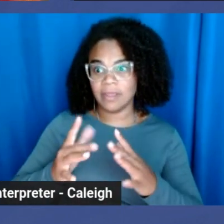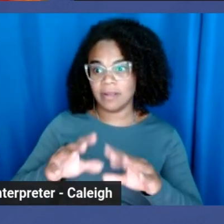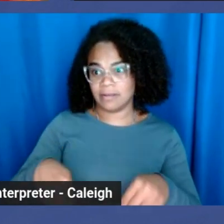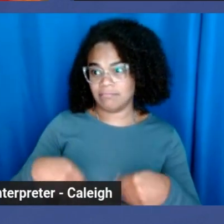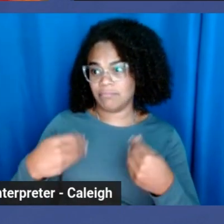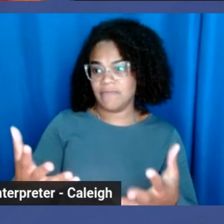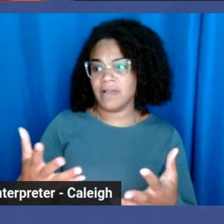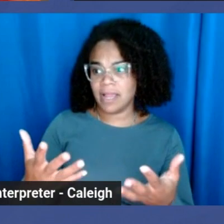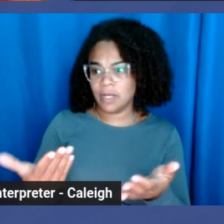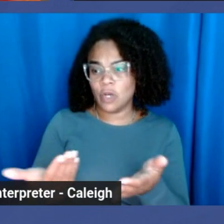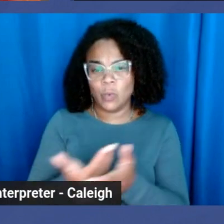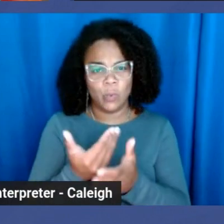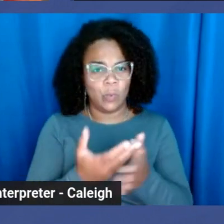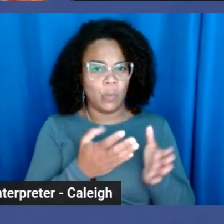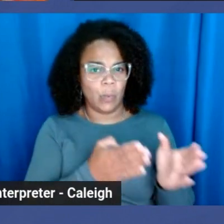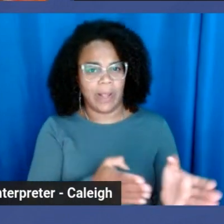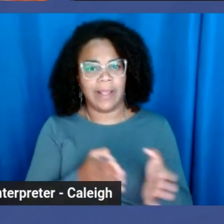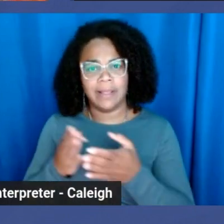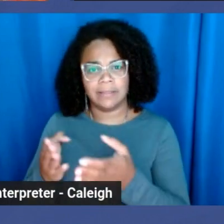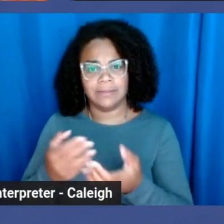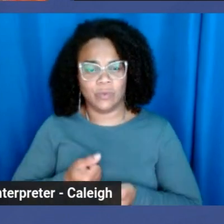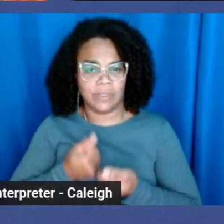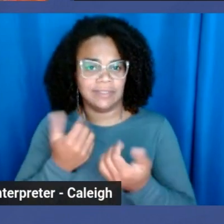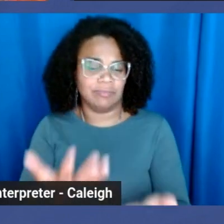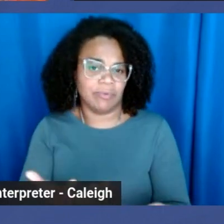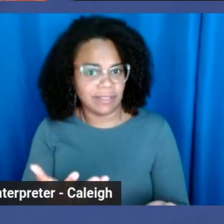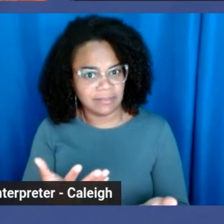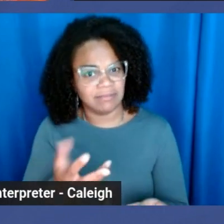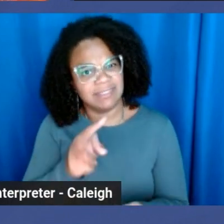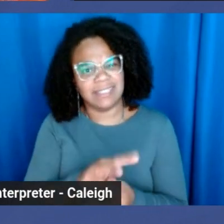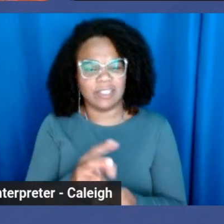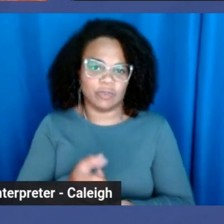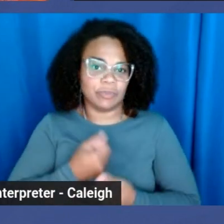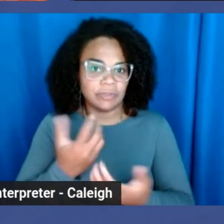new avenues for sexual expression and